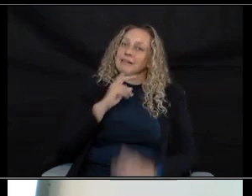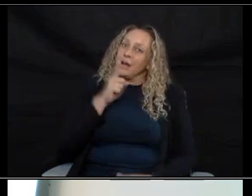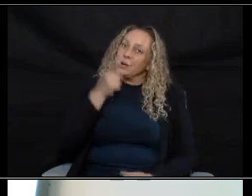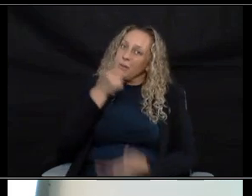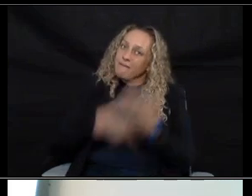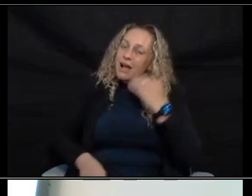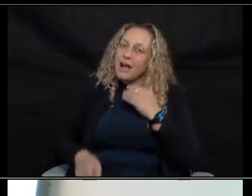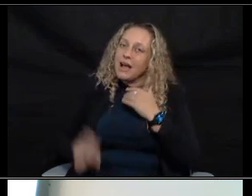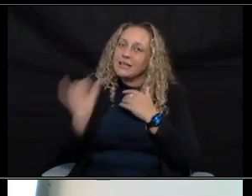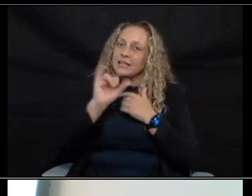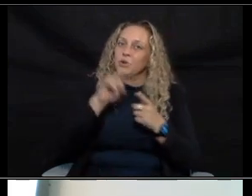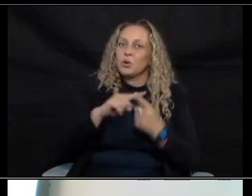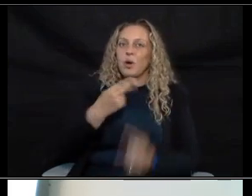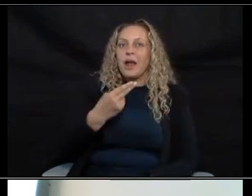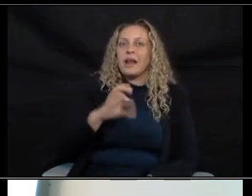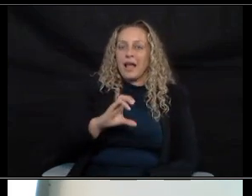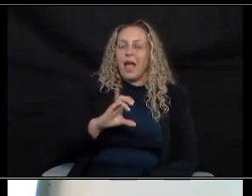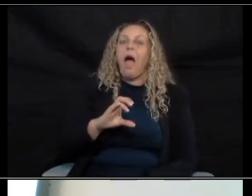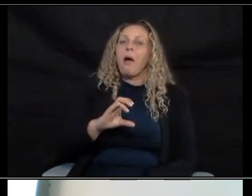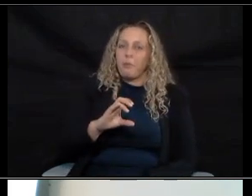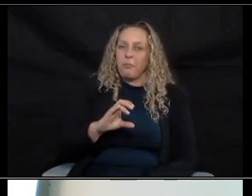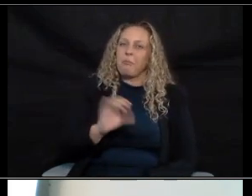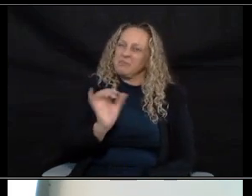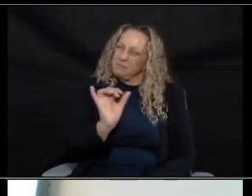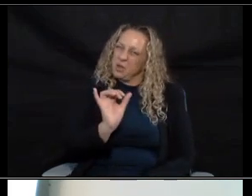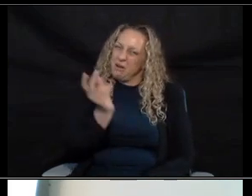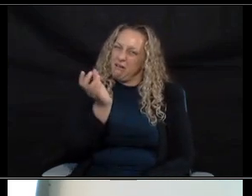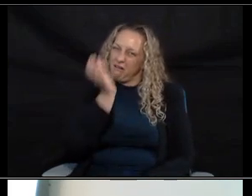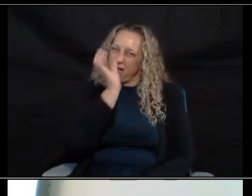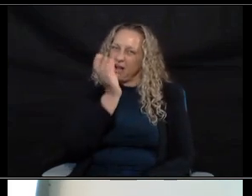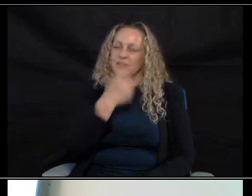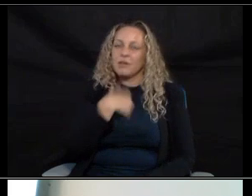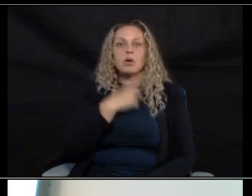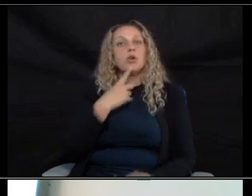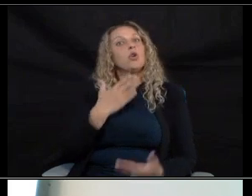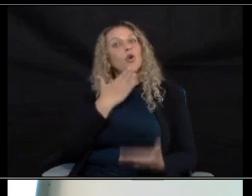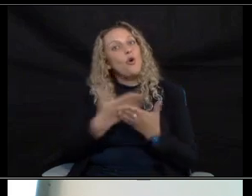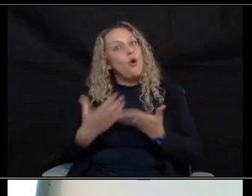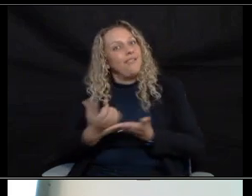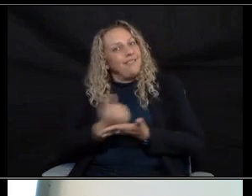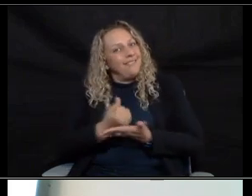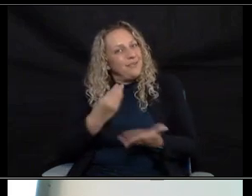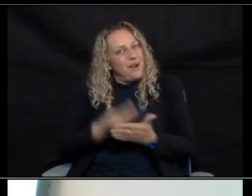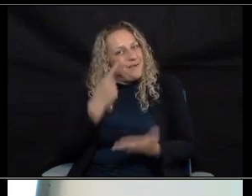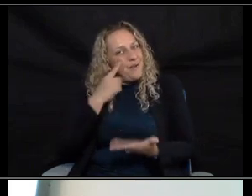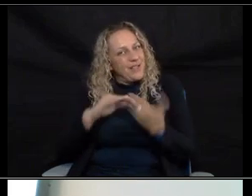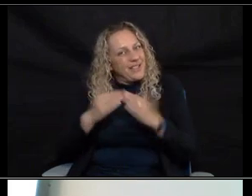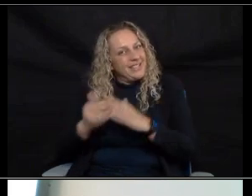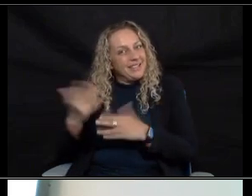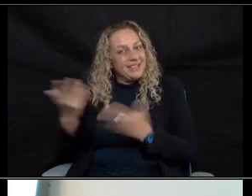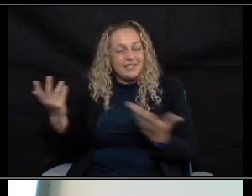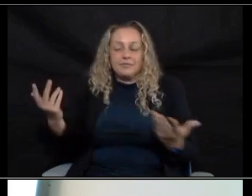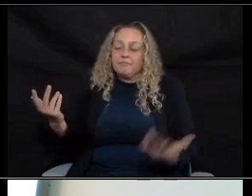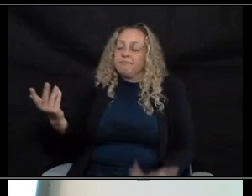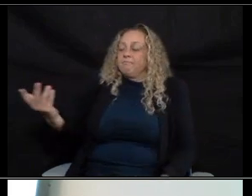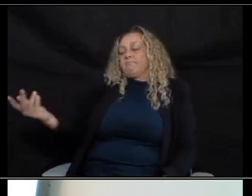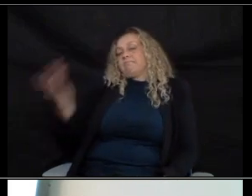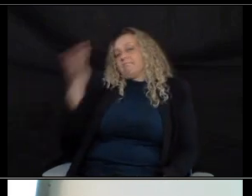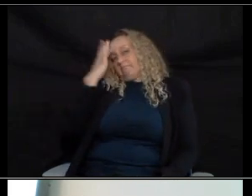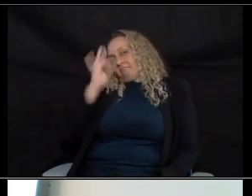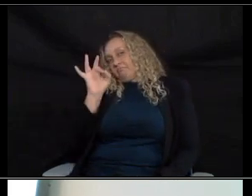It's similar to a handicap parking space. And here's a great fundraiser for the city, at least in the short run. So I